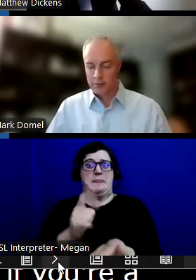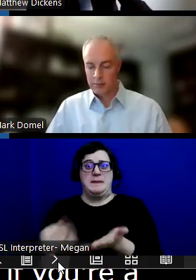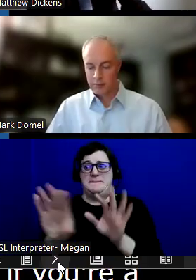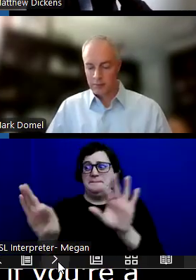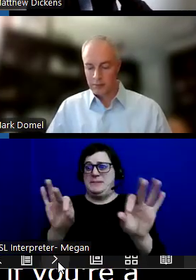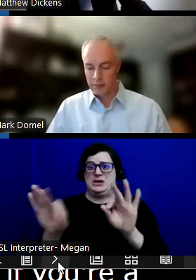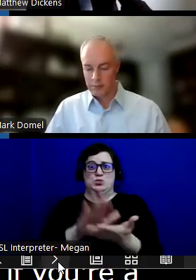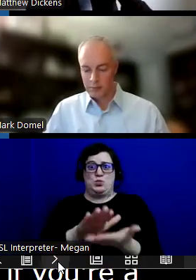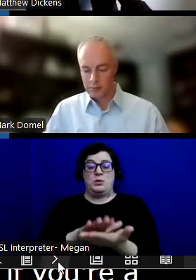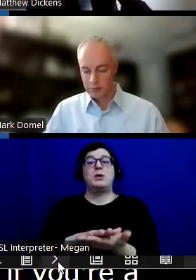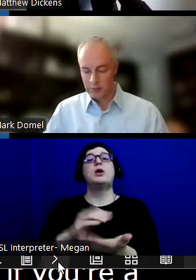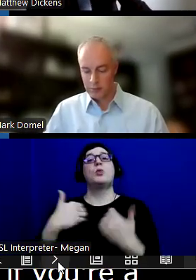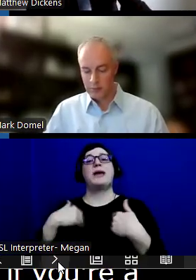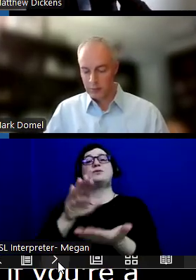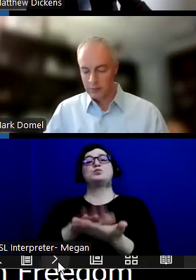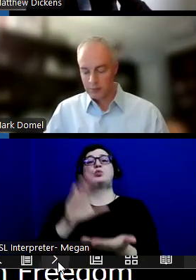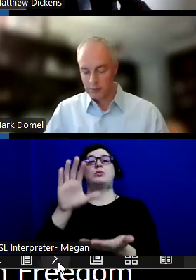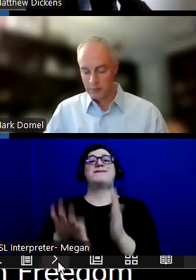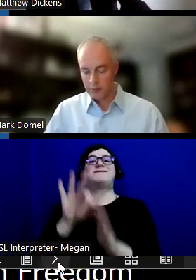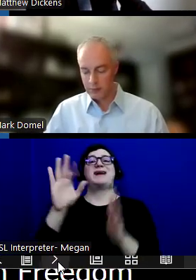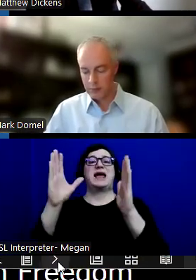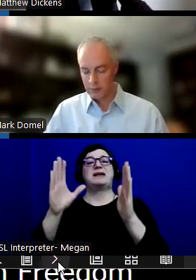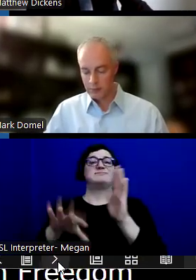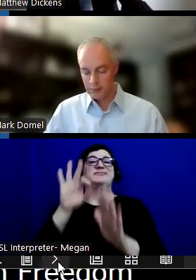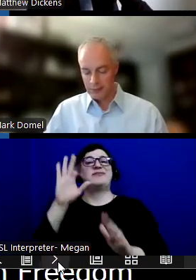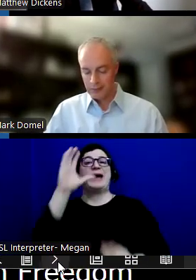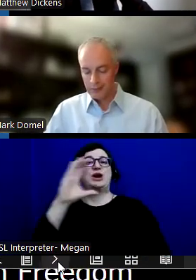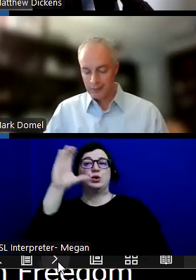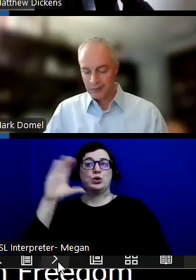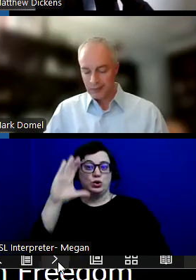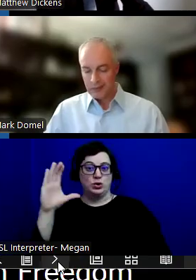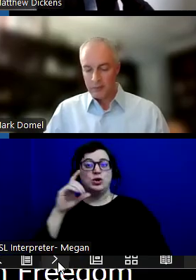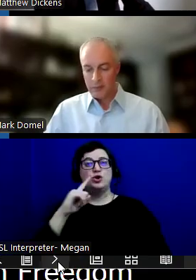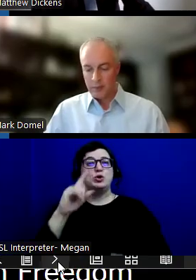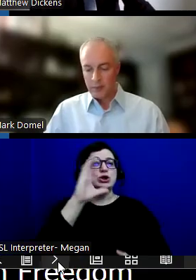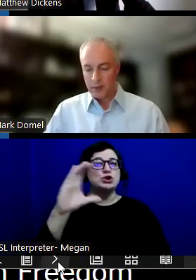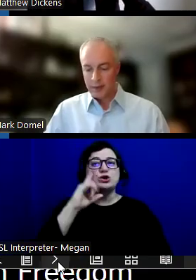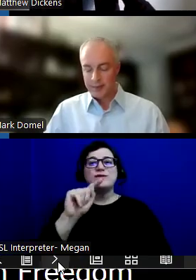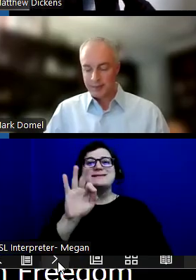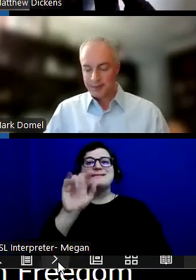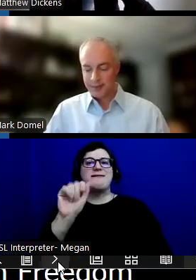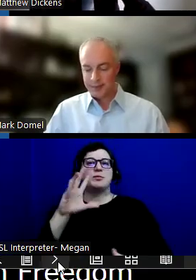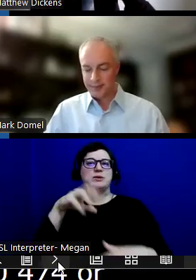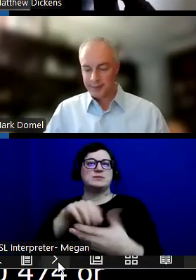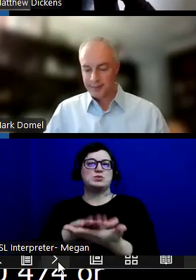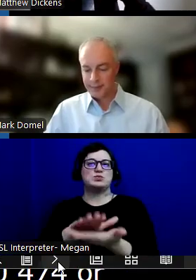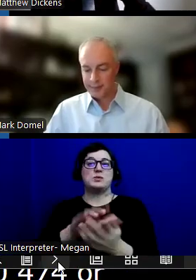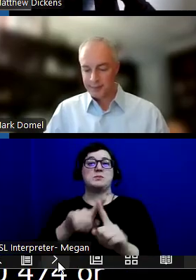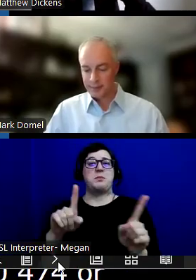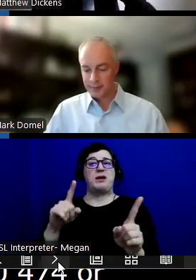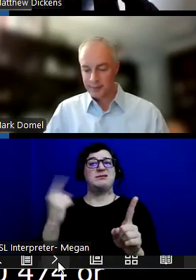There's a school finder tool on our website where you can search the TEFA participating schools, but we do not